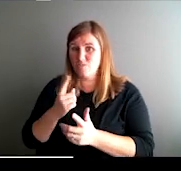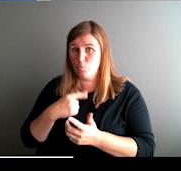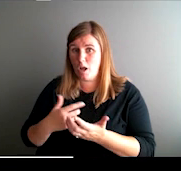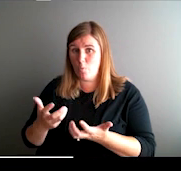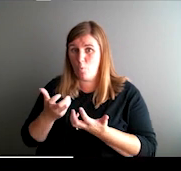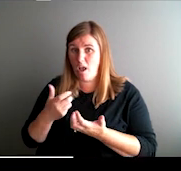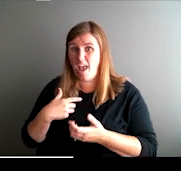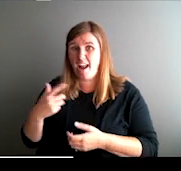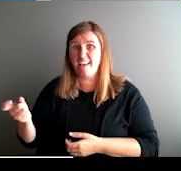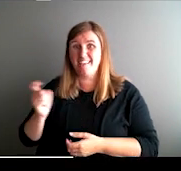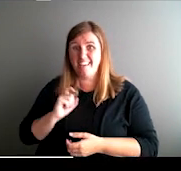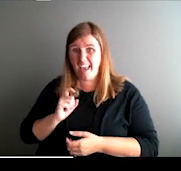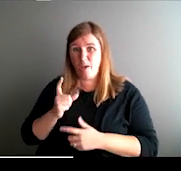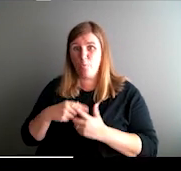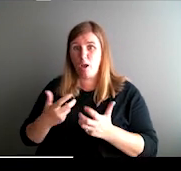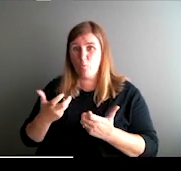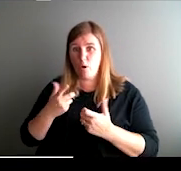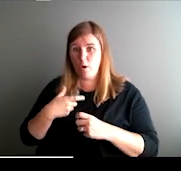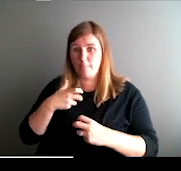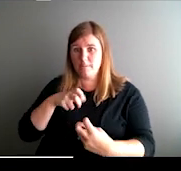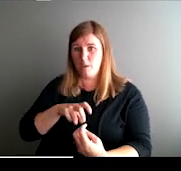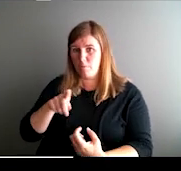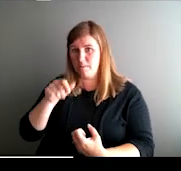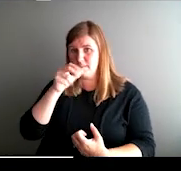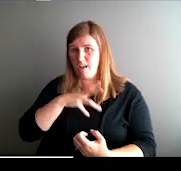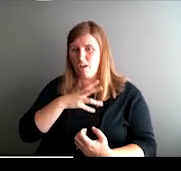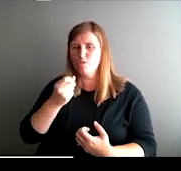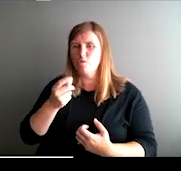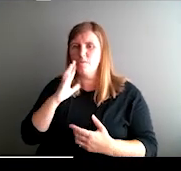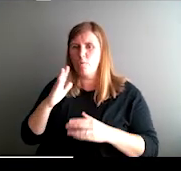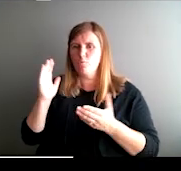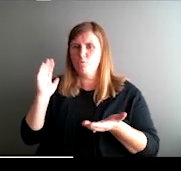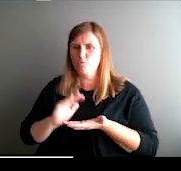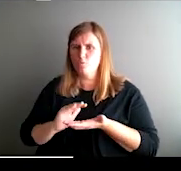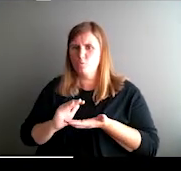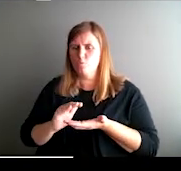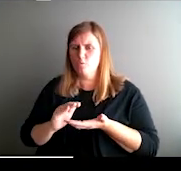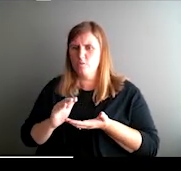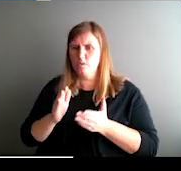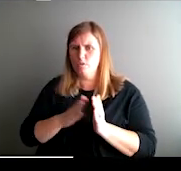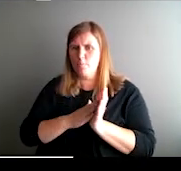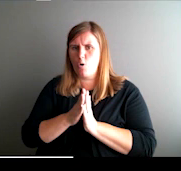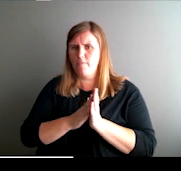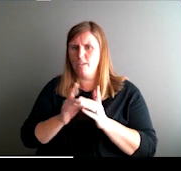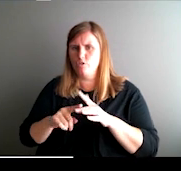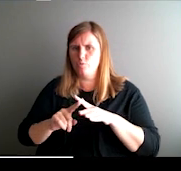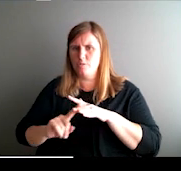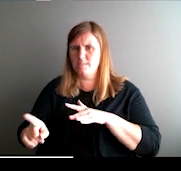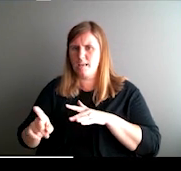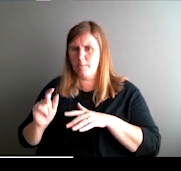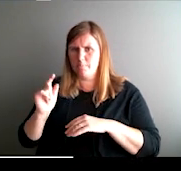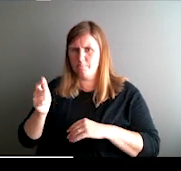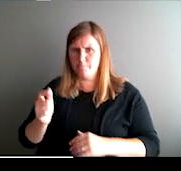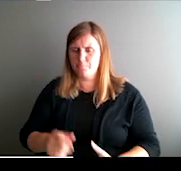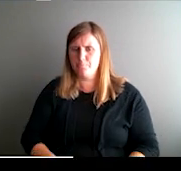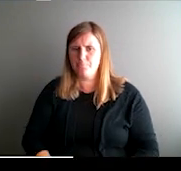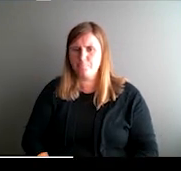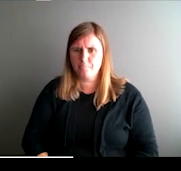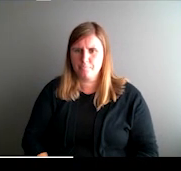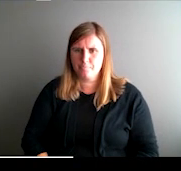I get what I want when I ask for it when I'm sitting with this guy, so that will reduce the motivation to escape that